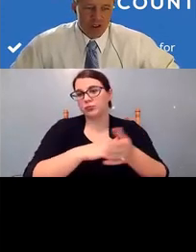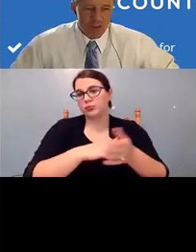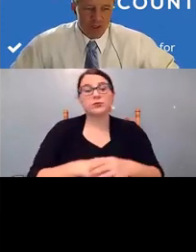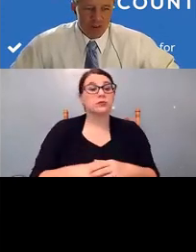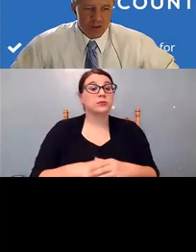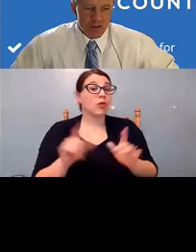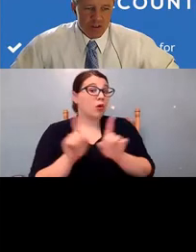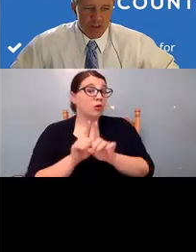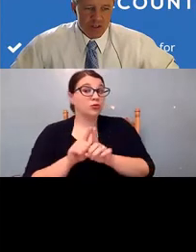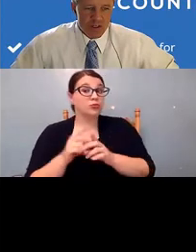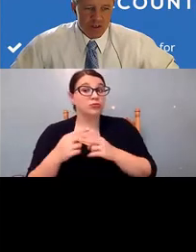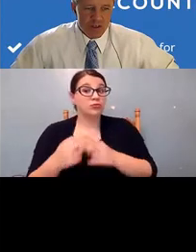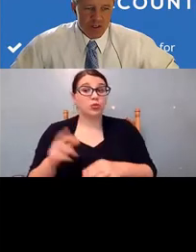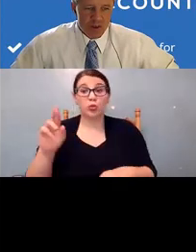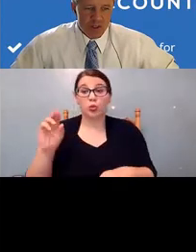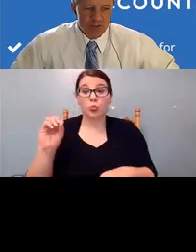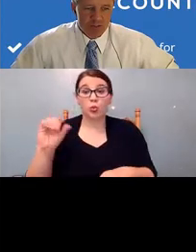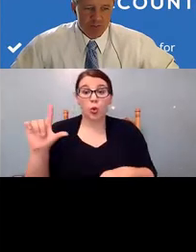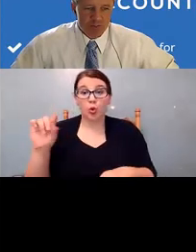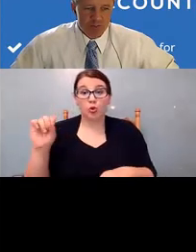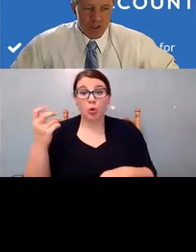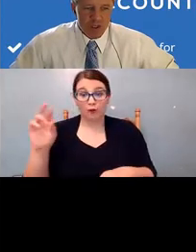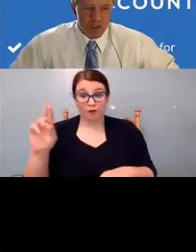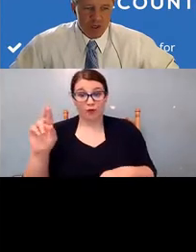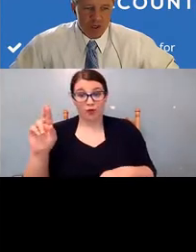rollover contribution. So here's another interesting one.